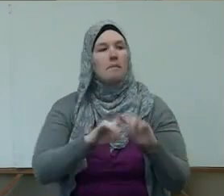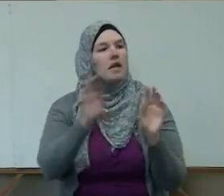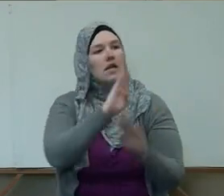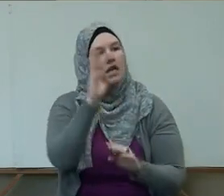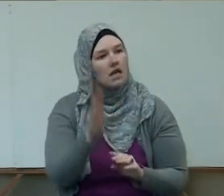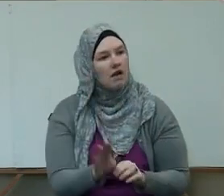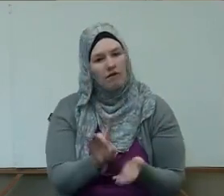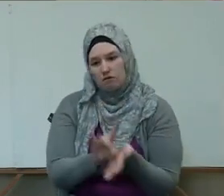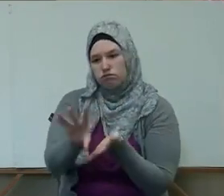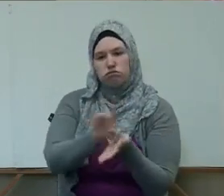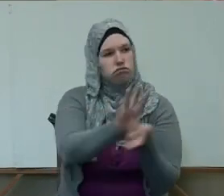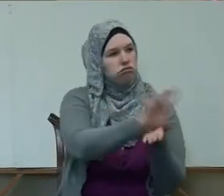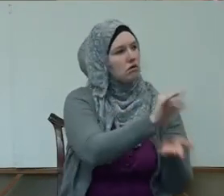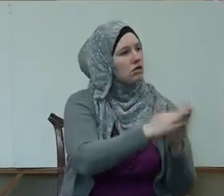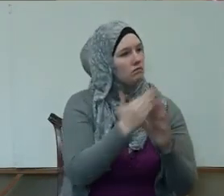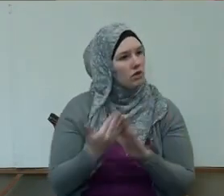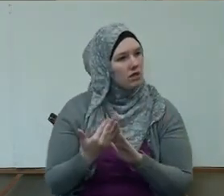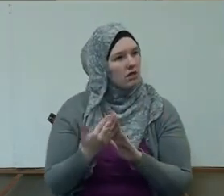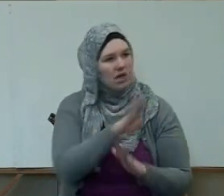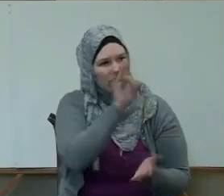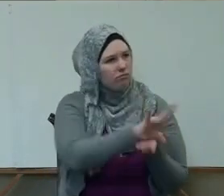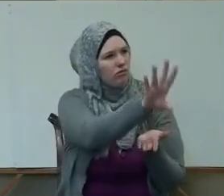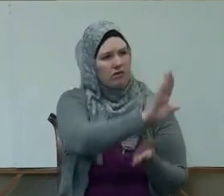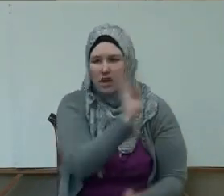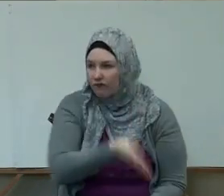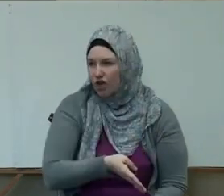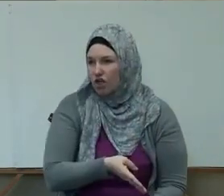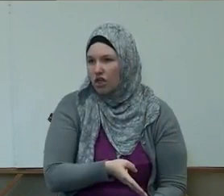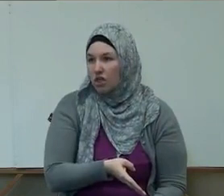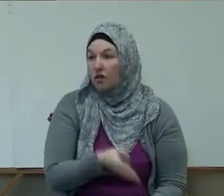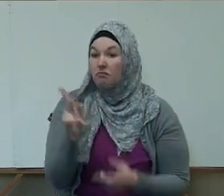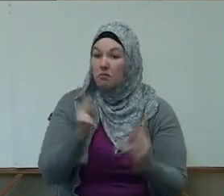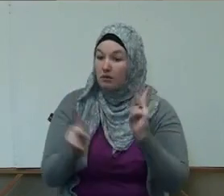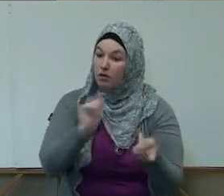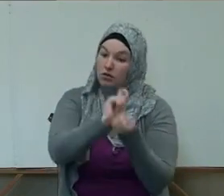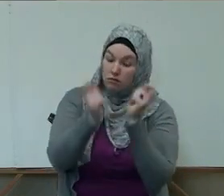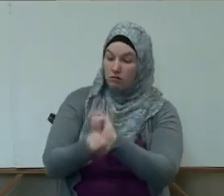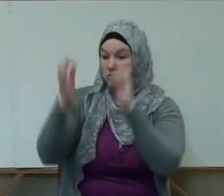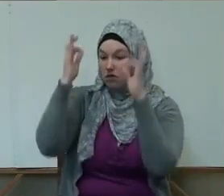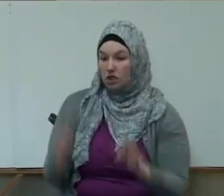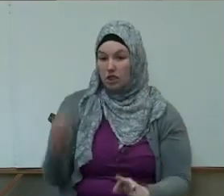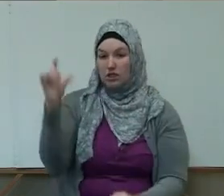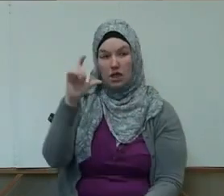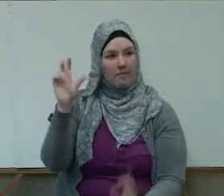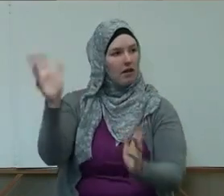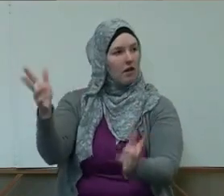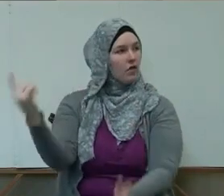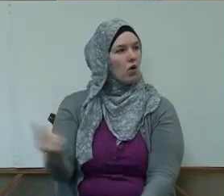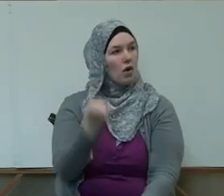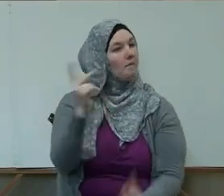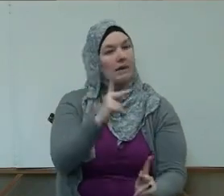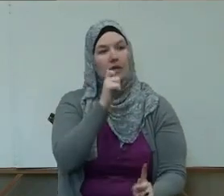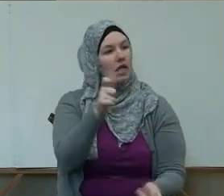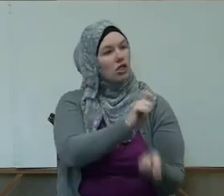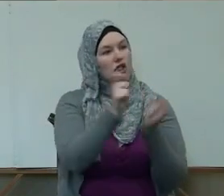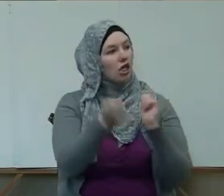community who lived in those places. Ones who changed to Islam, they are left alone. Ones who did